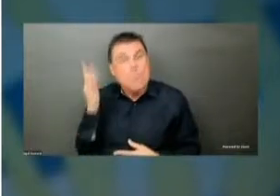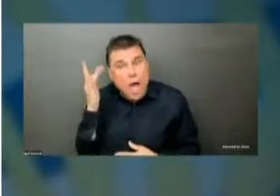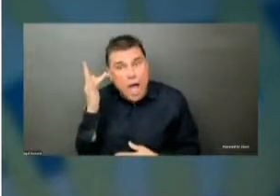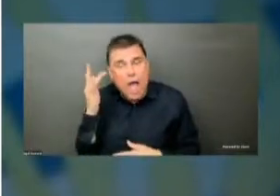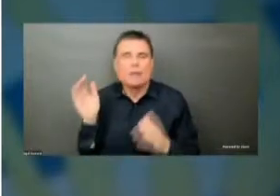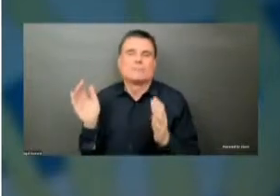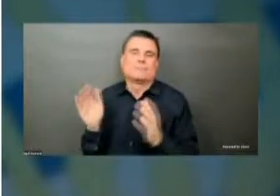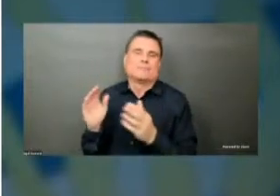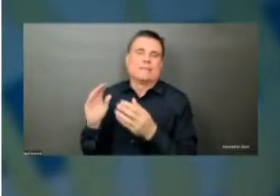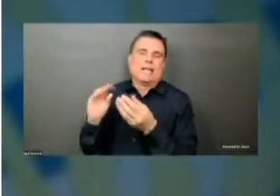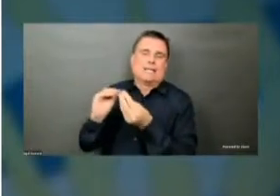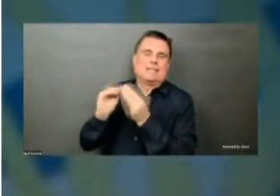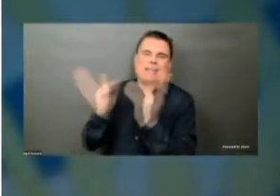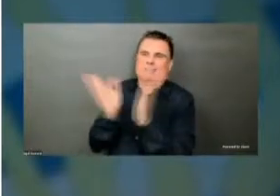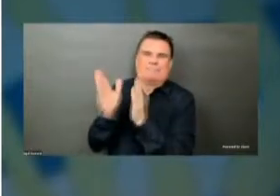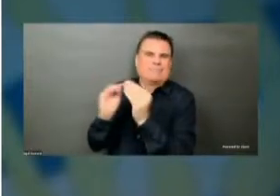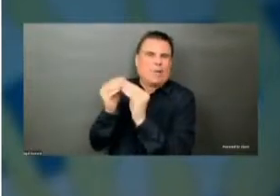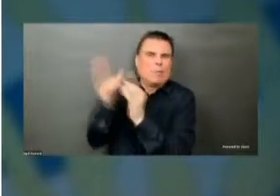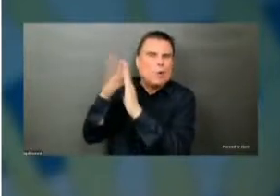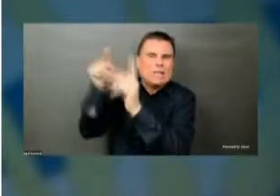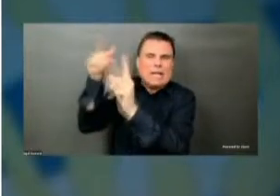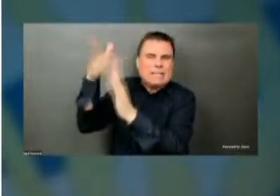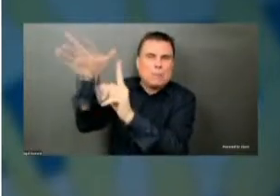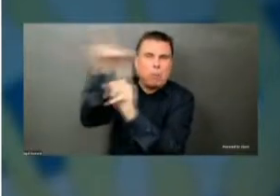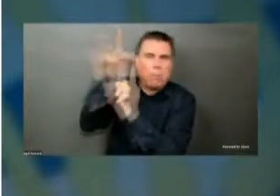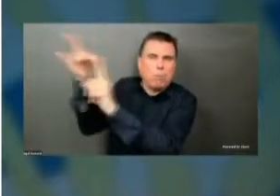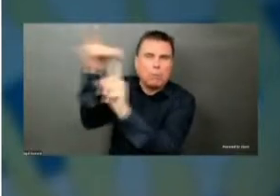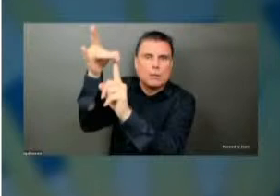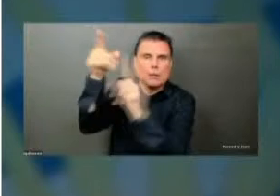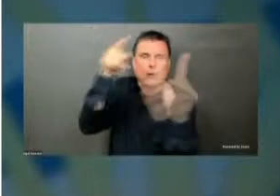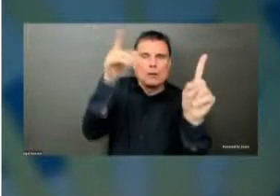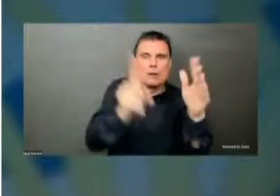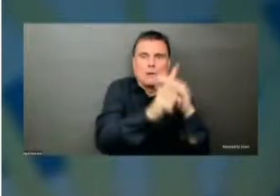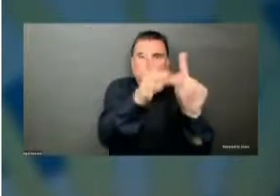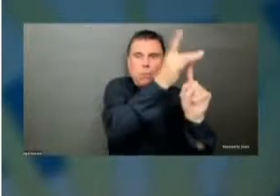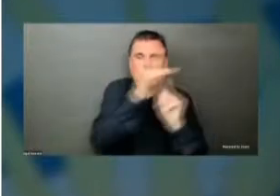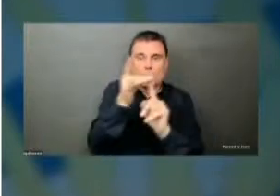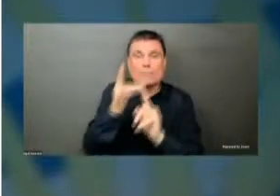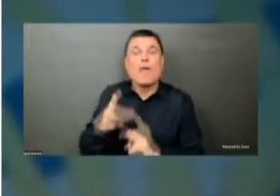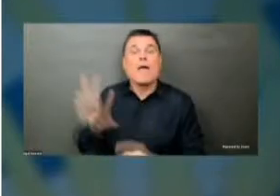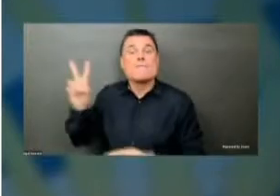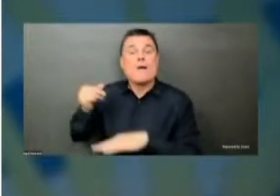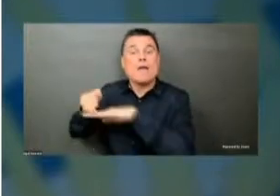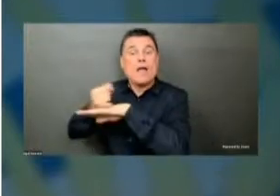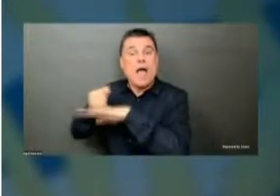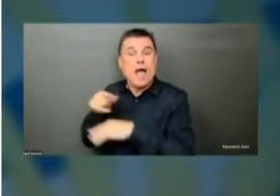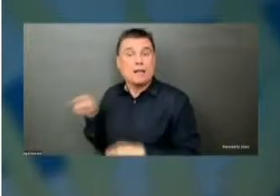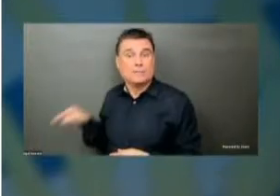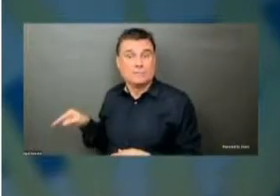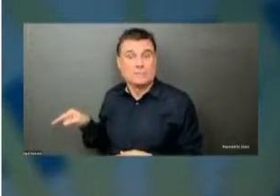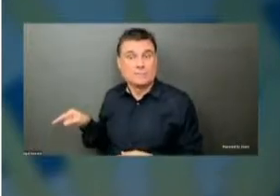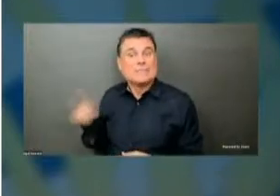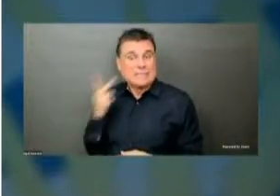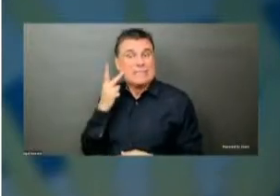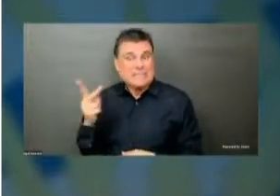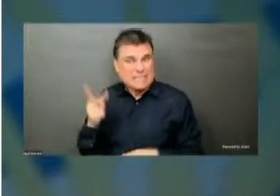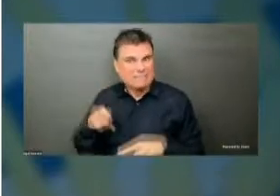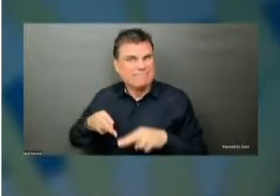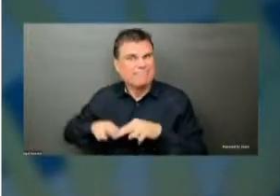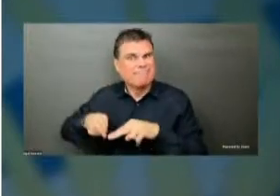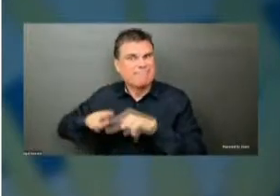on Vancouver Island, we've had an increase over the last number of weeks, but that is slowly coming down again.